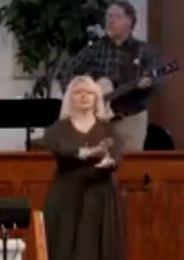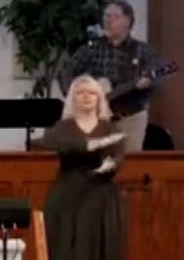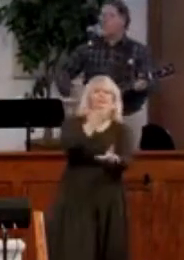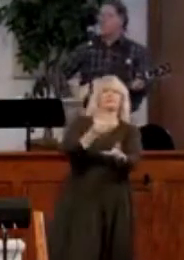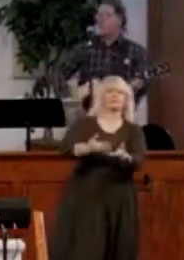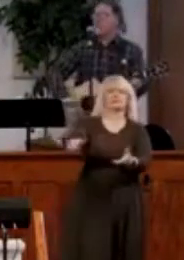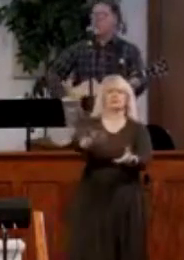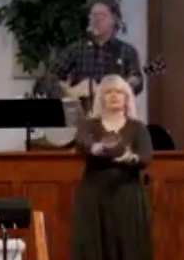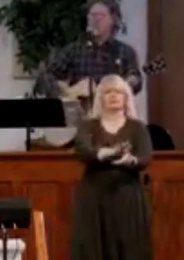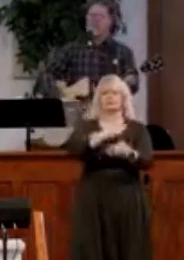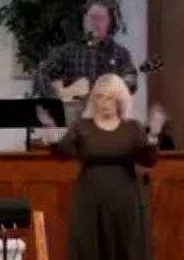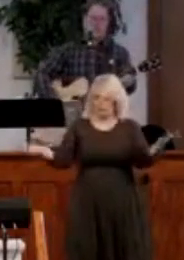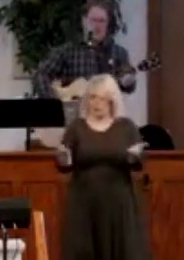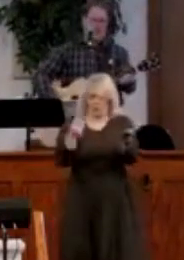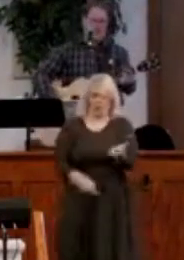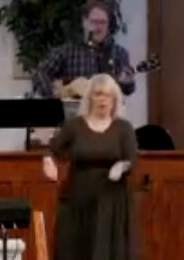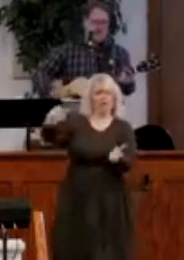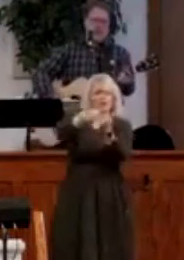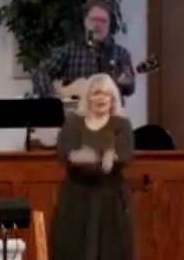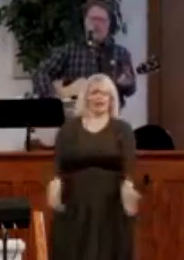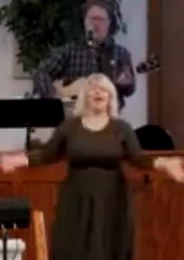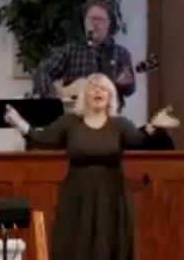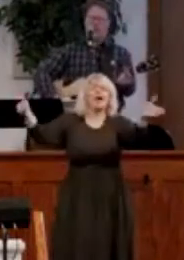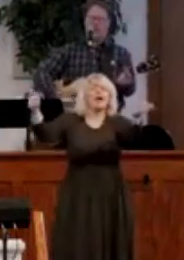against? What could stand against?